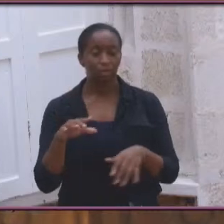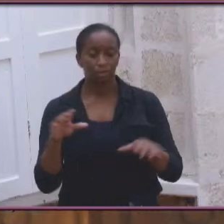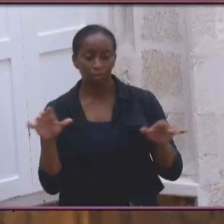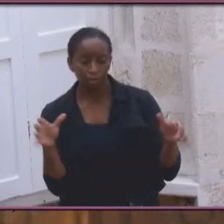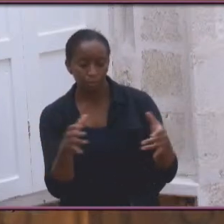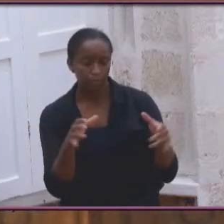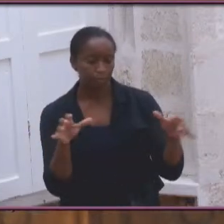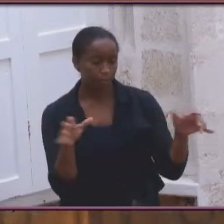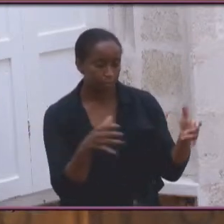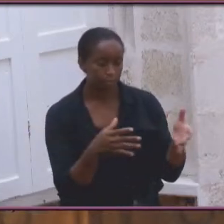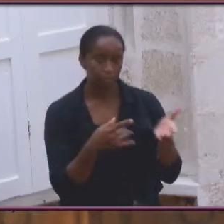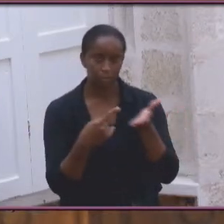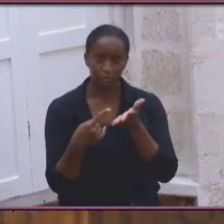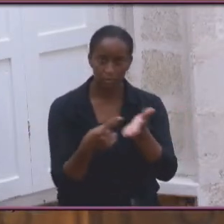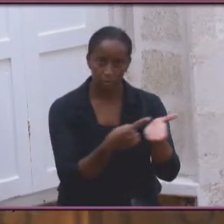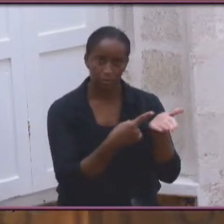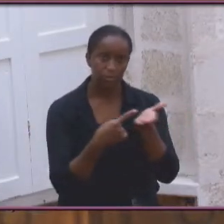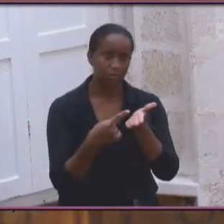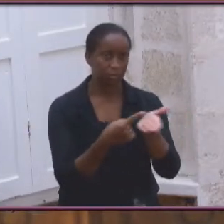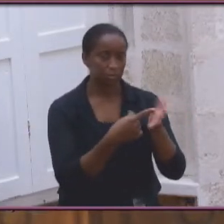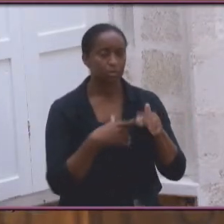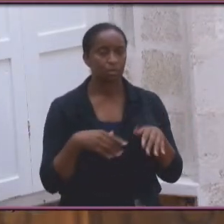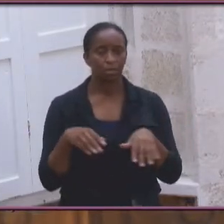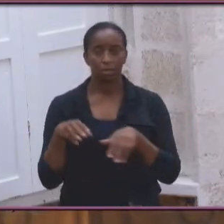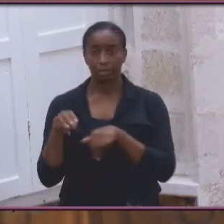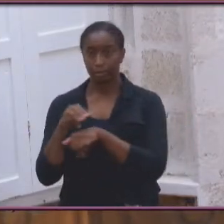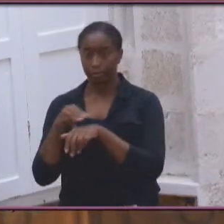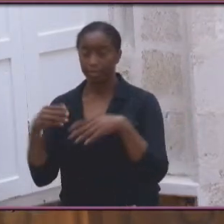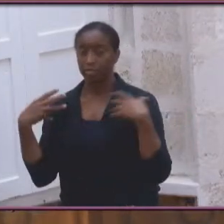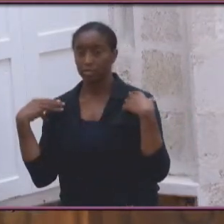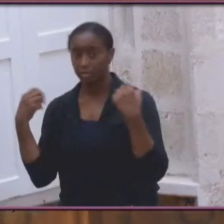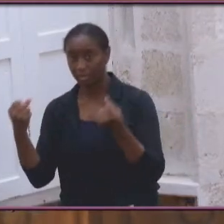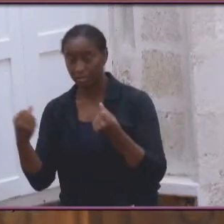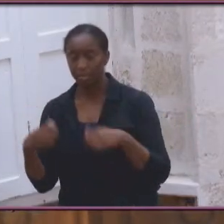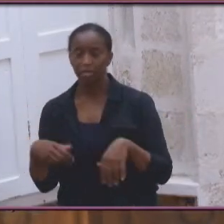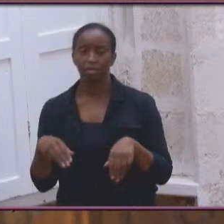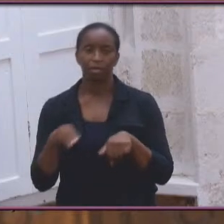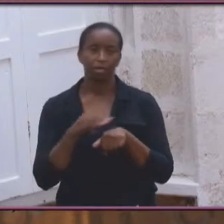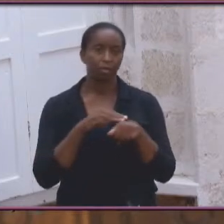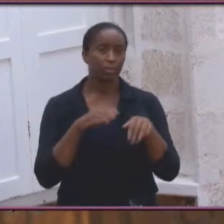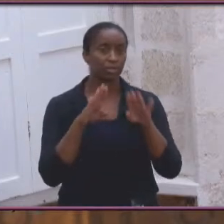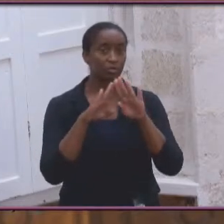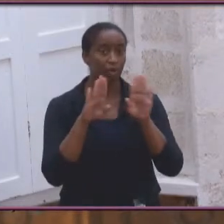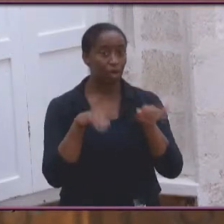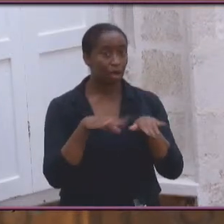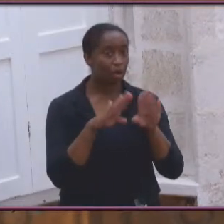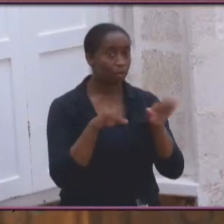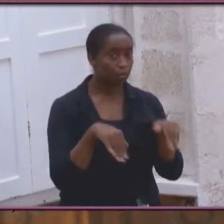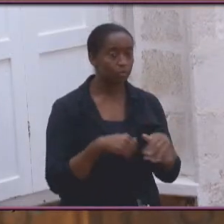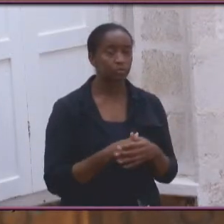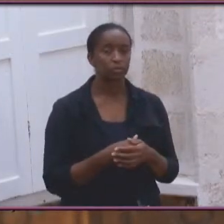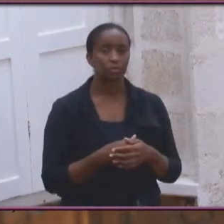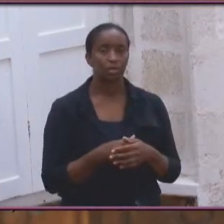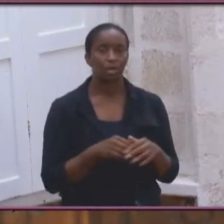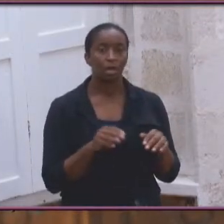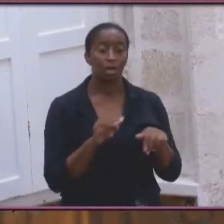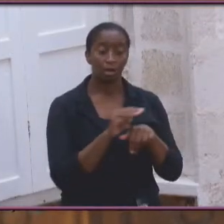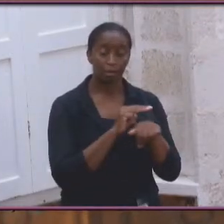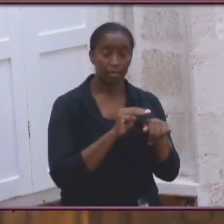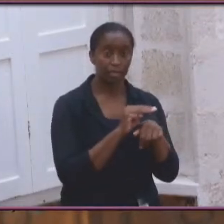discussions within the Ministry of Health, Ministry of Housing and Lands, and also the Ministry of